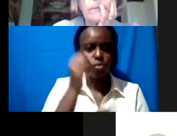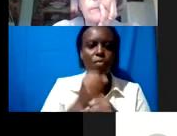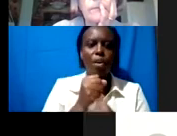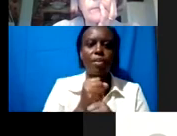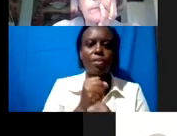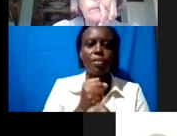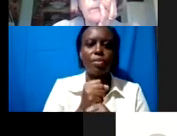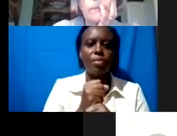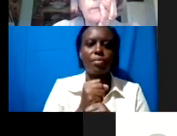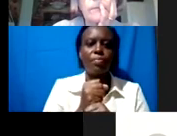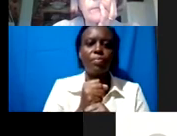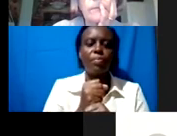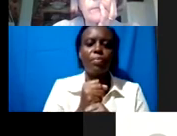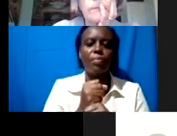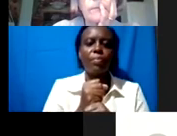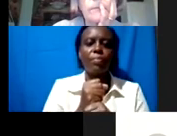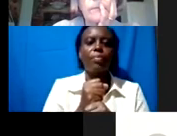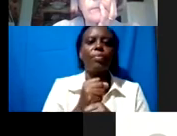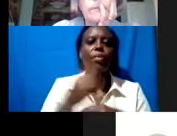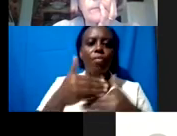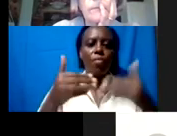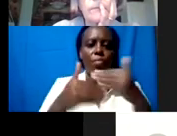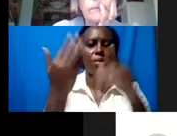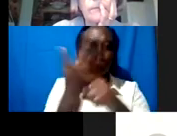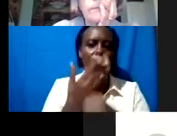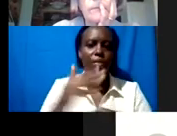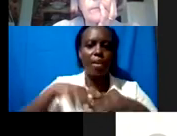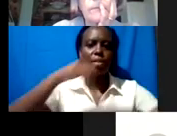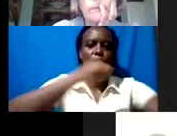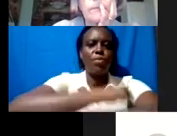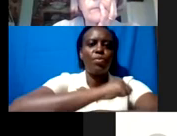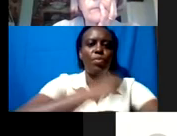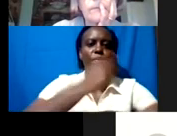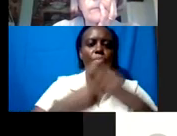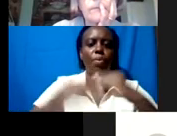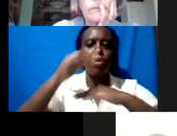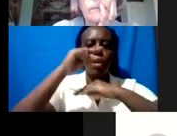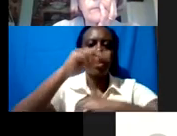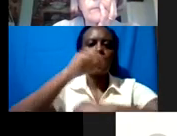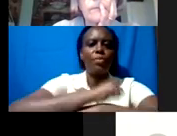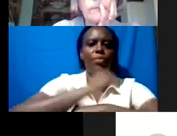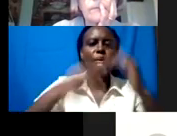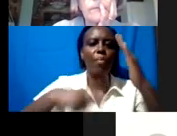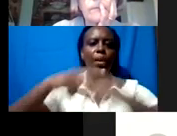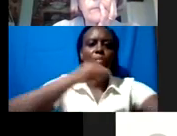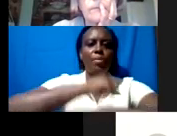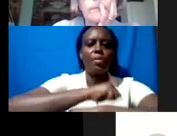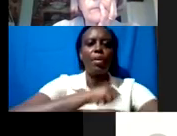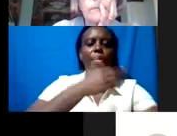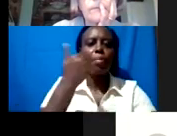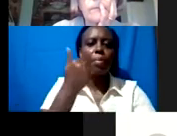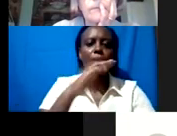the aspects of infrastructure in schools, both secondary and primary, would better be a